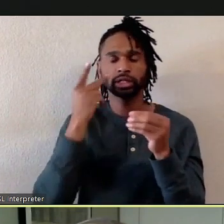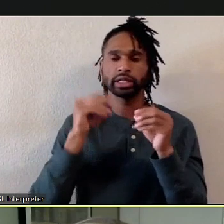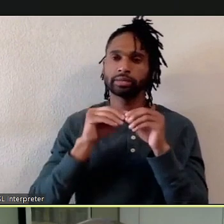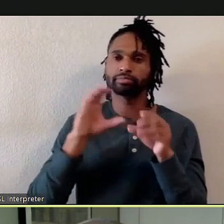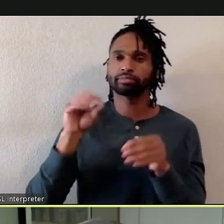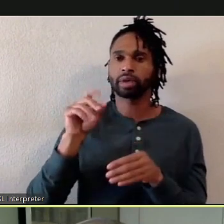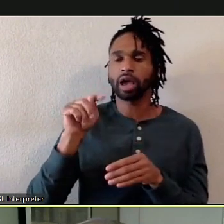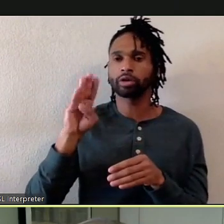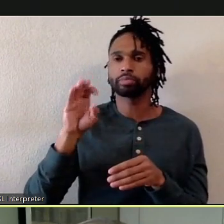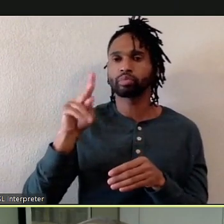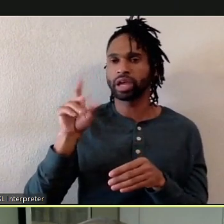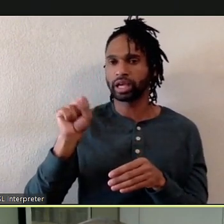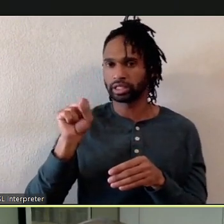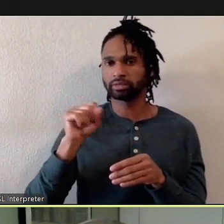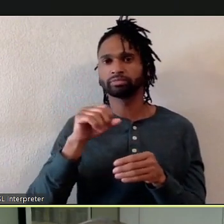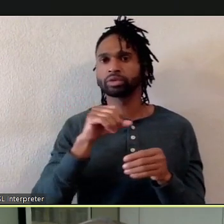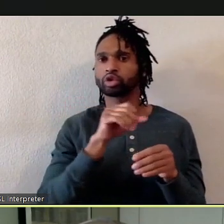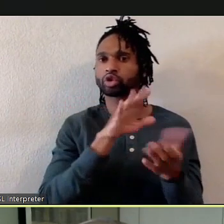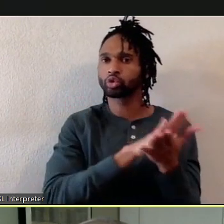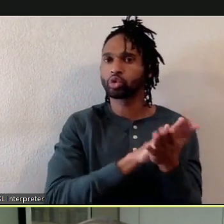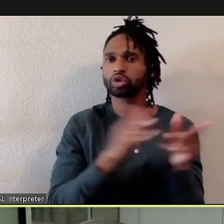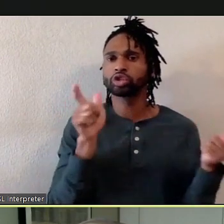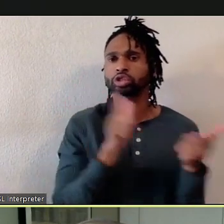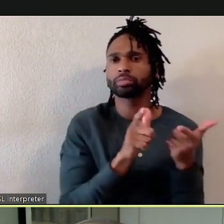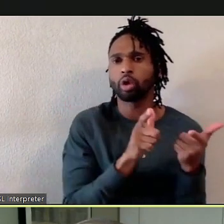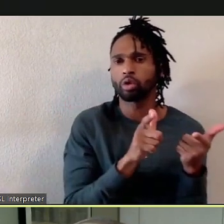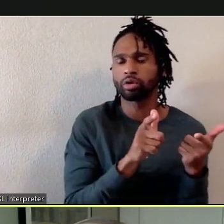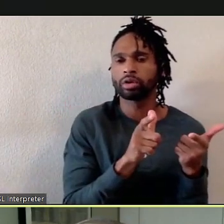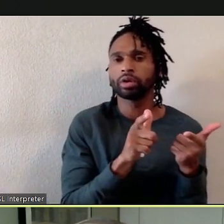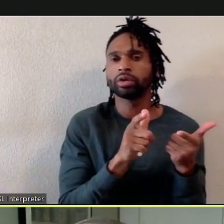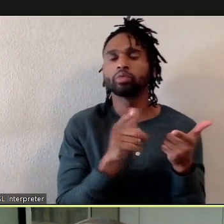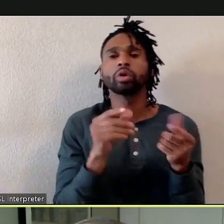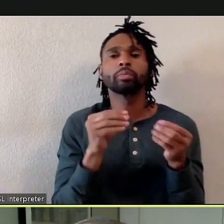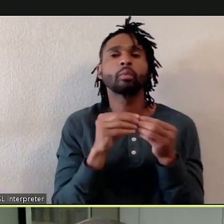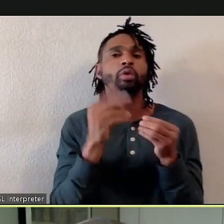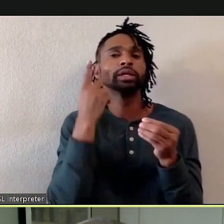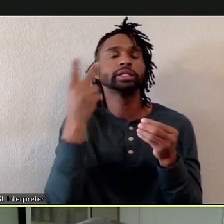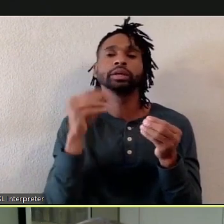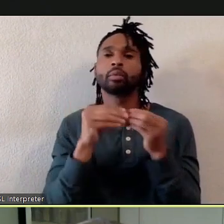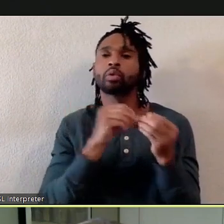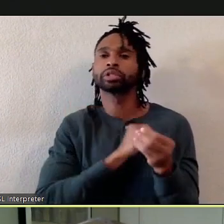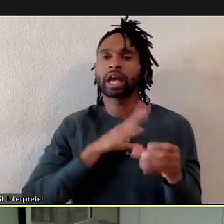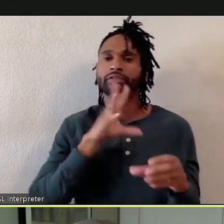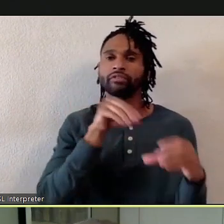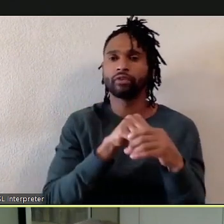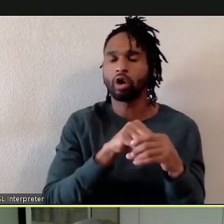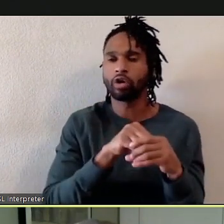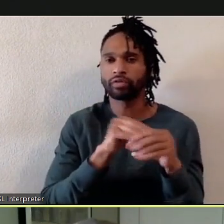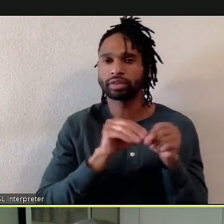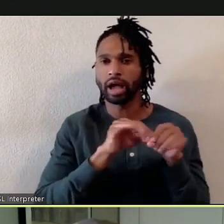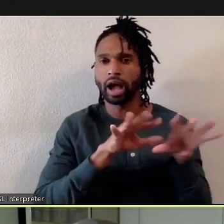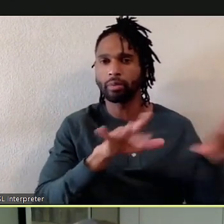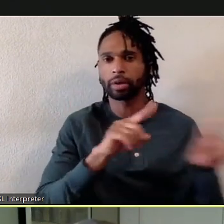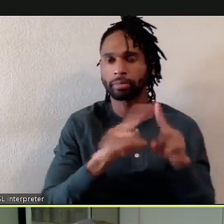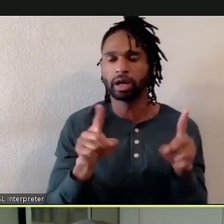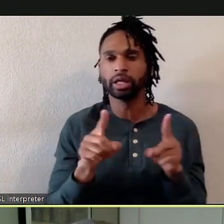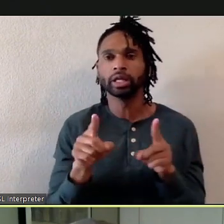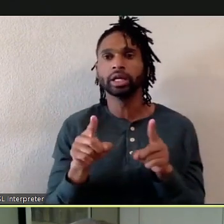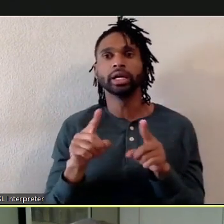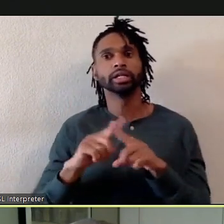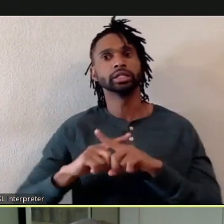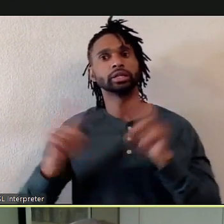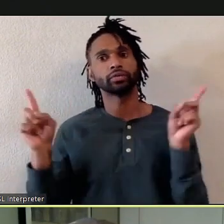are smaller. We're more likely to see staff that are involved in those outbreaks. But the story is pretty different when you look at